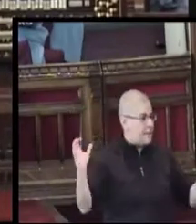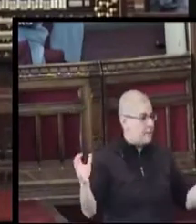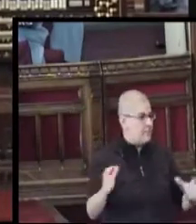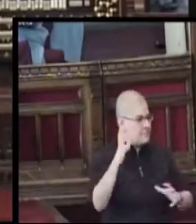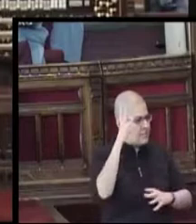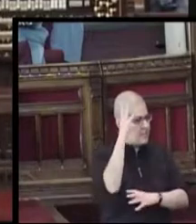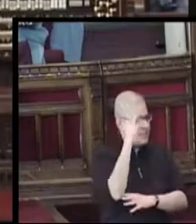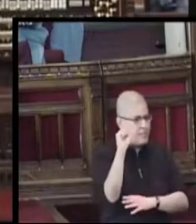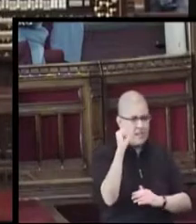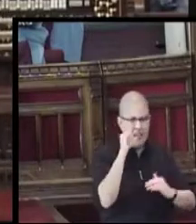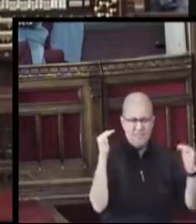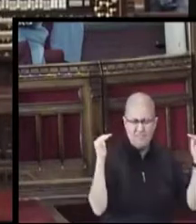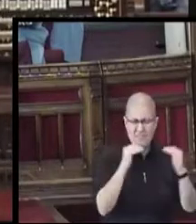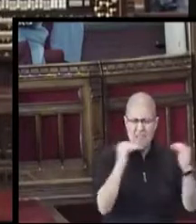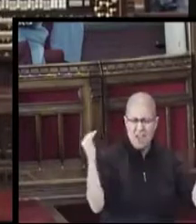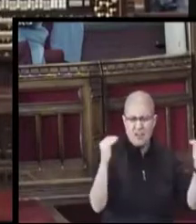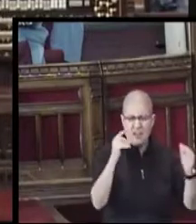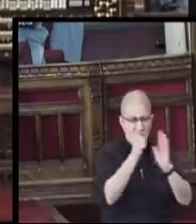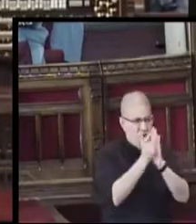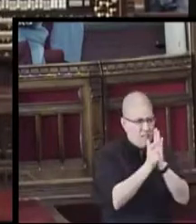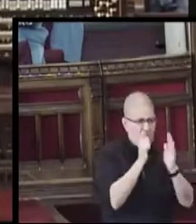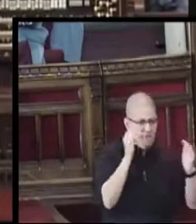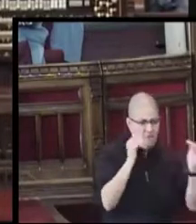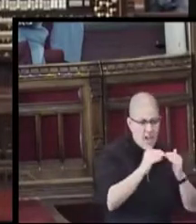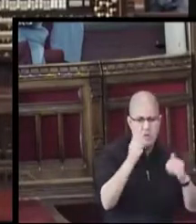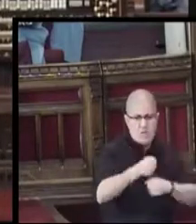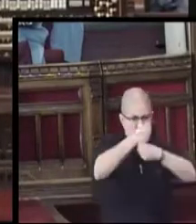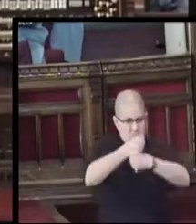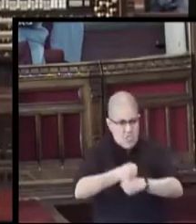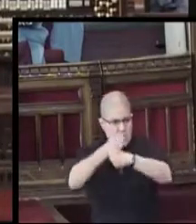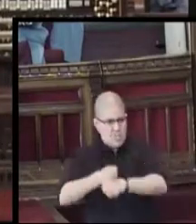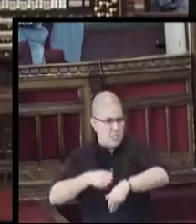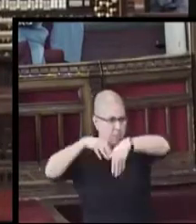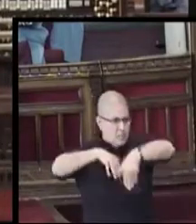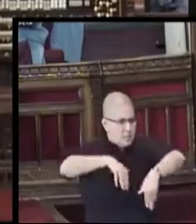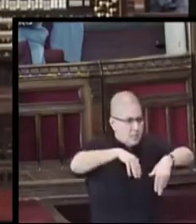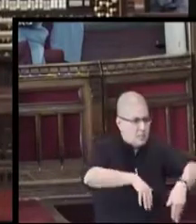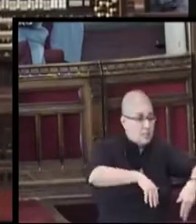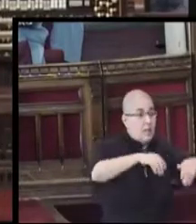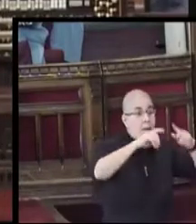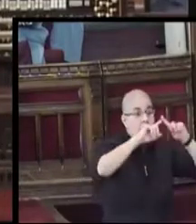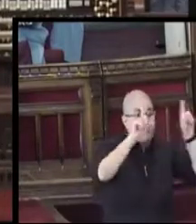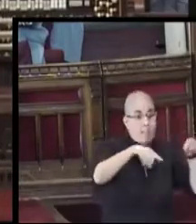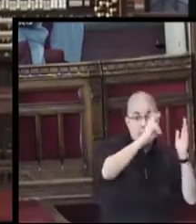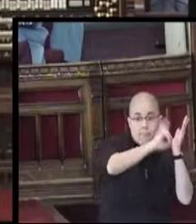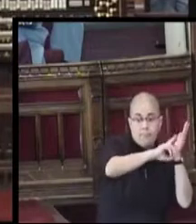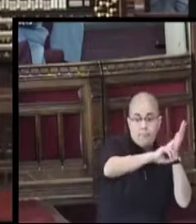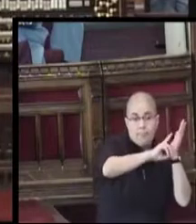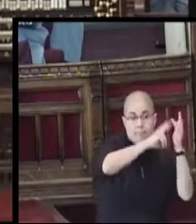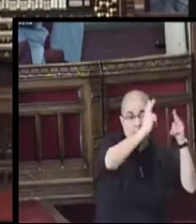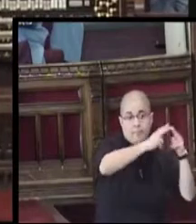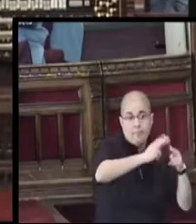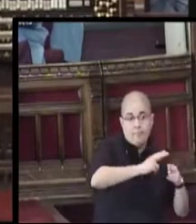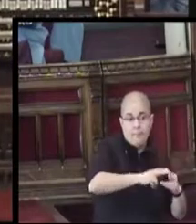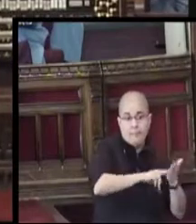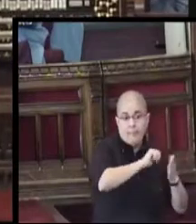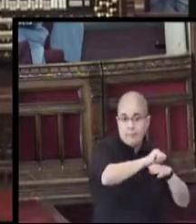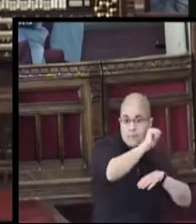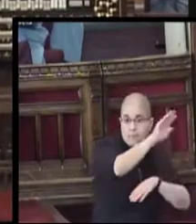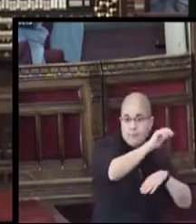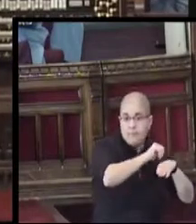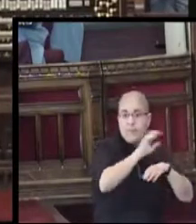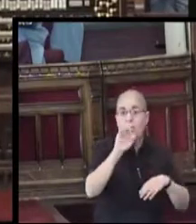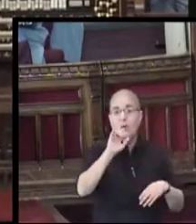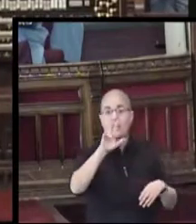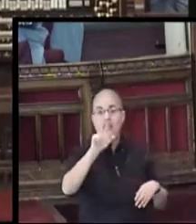that we thought were unjust. And so we picketed, we marched, we signed petitions. Good friends Olivia